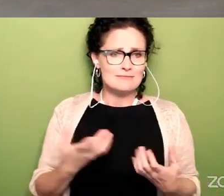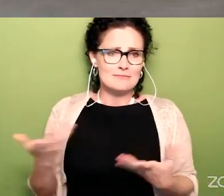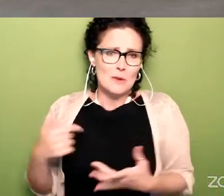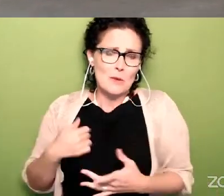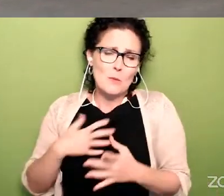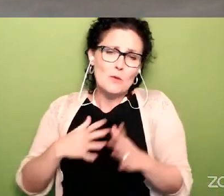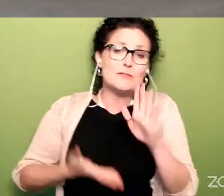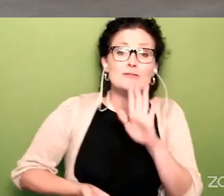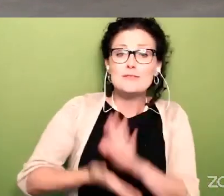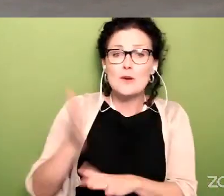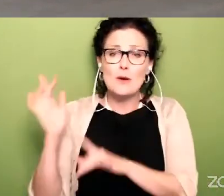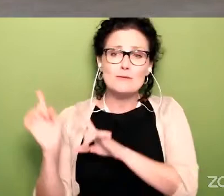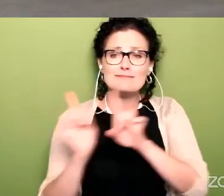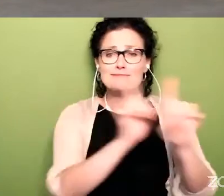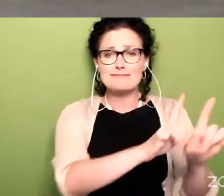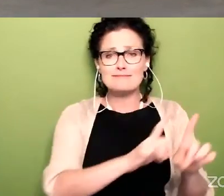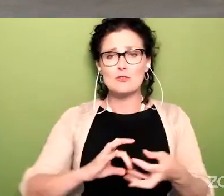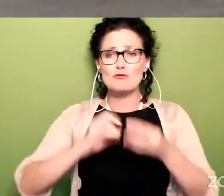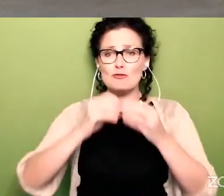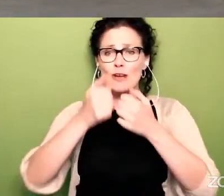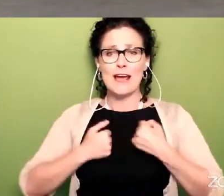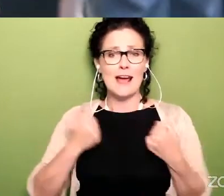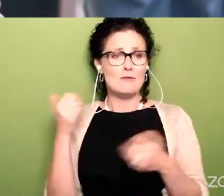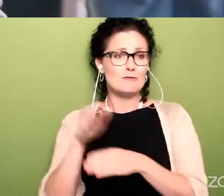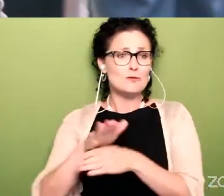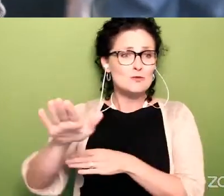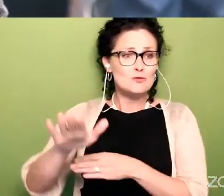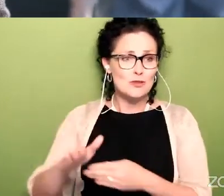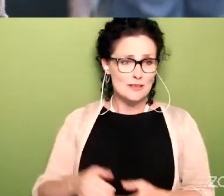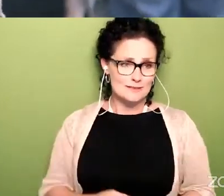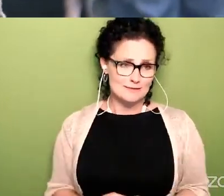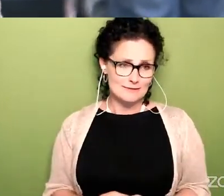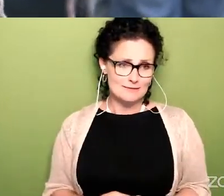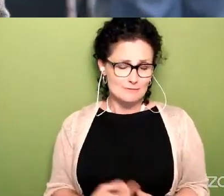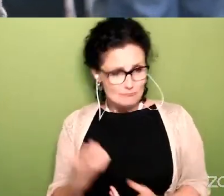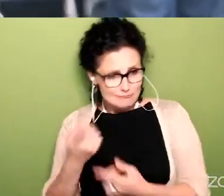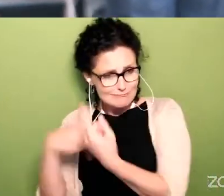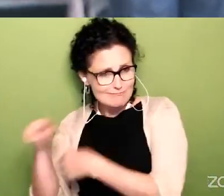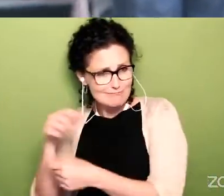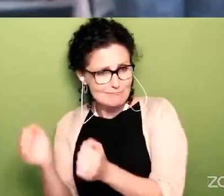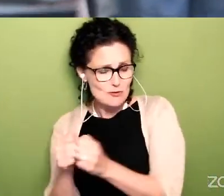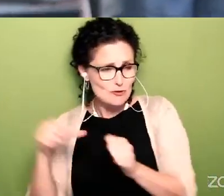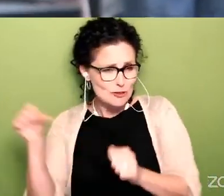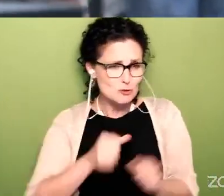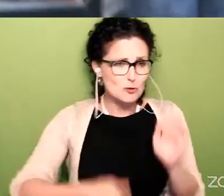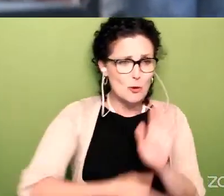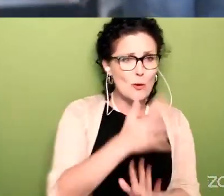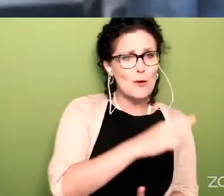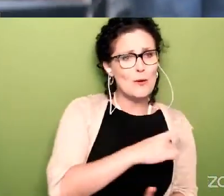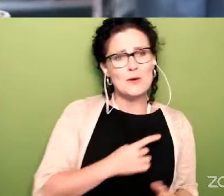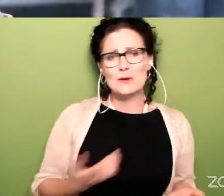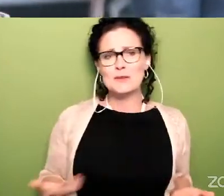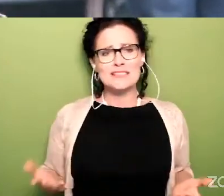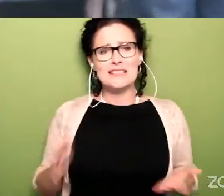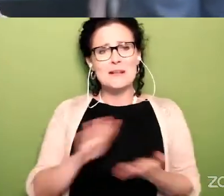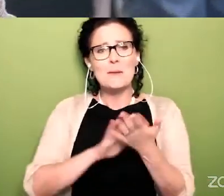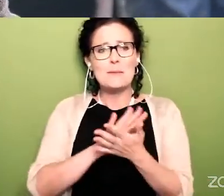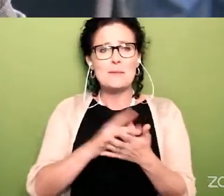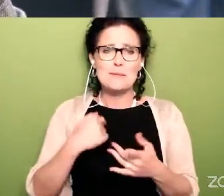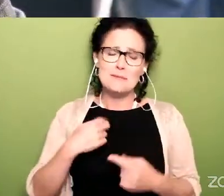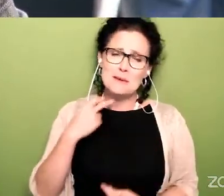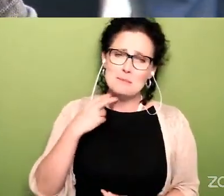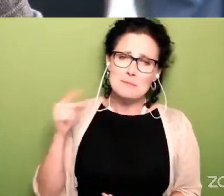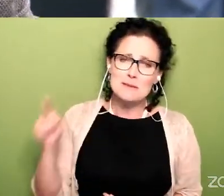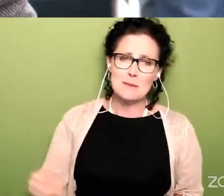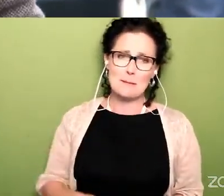hear me, Balbir? Every day I will cook something that reminds me of her, of home. I know, but we must not look back forever.